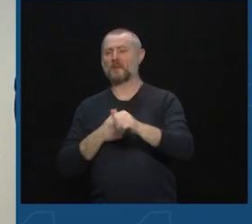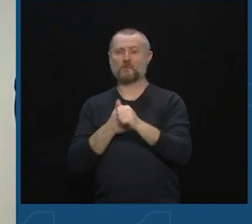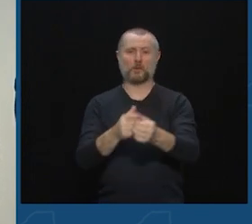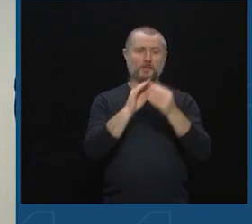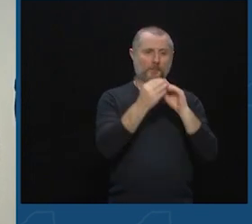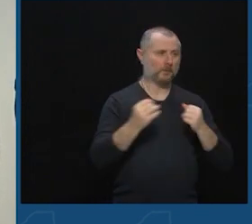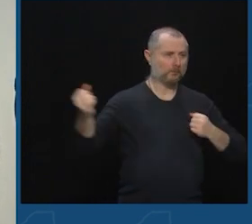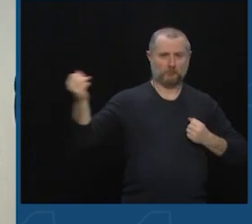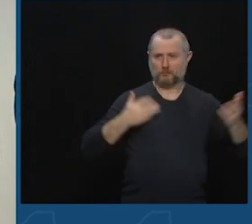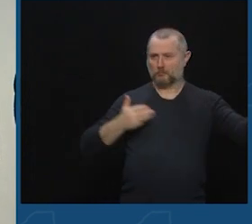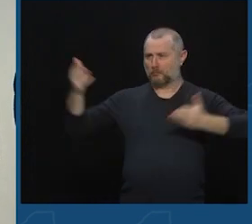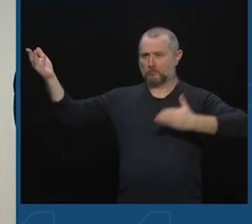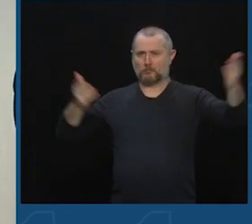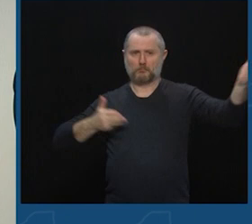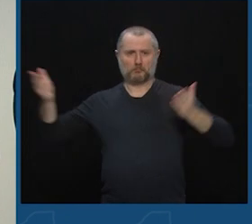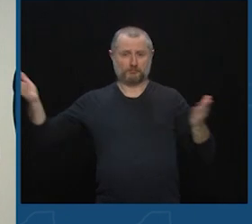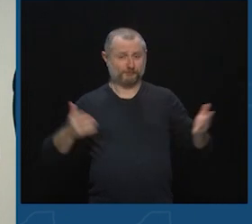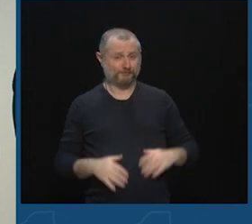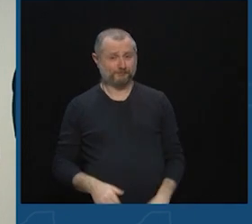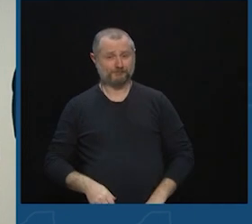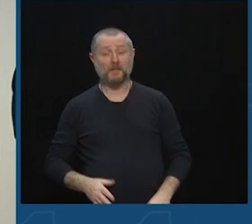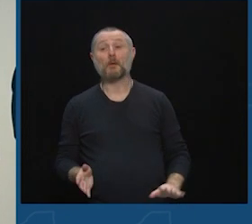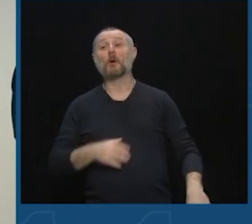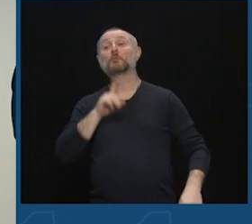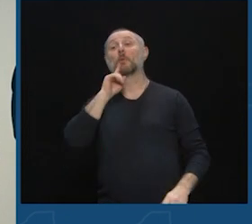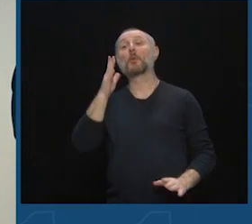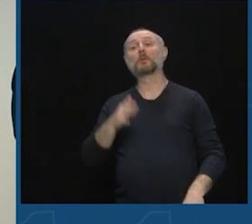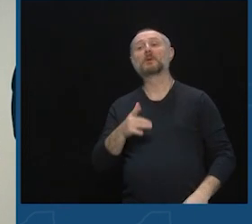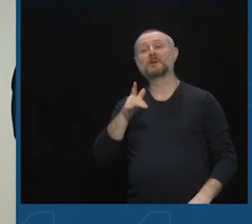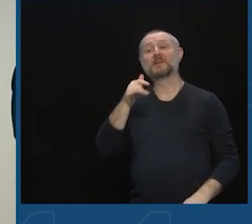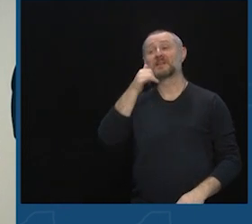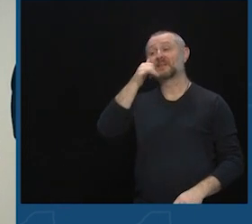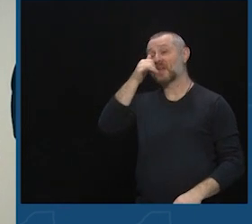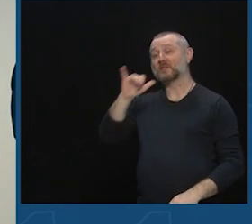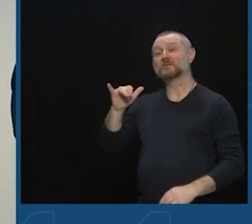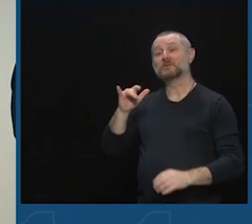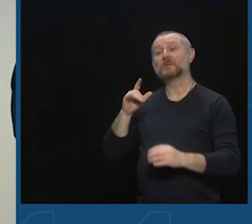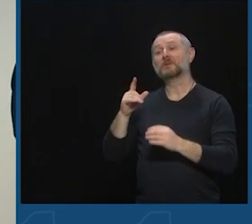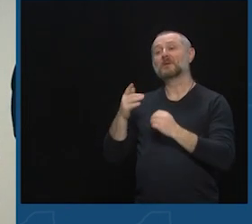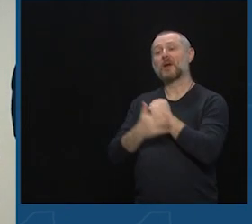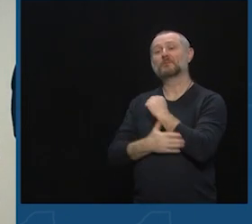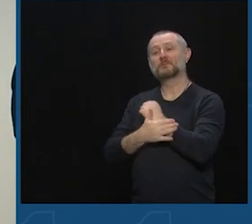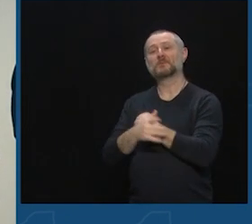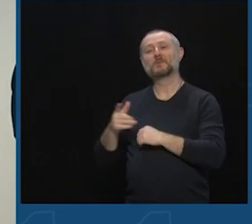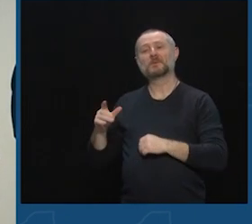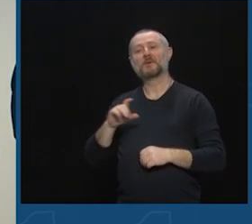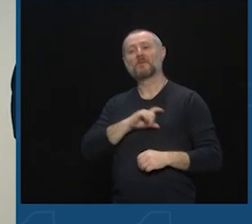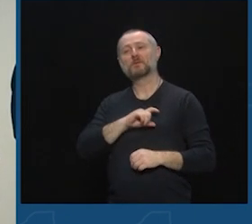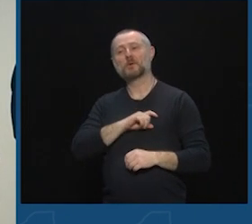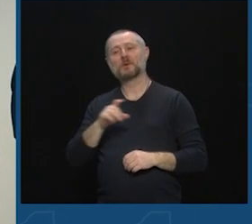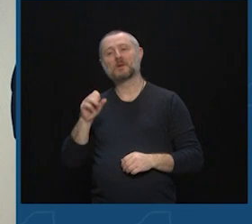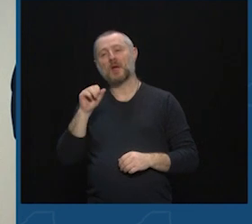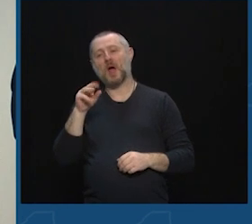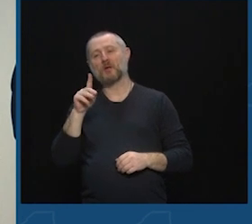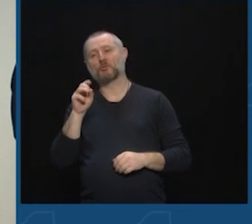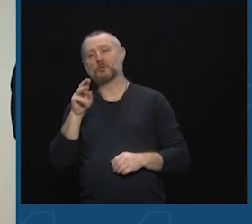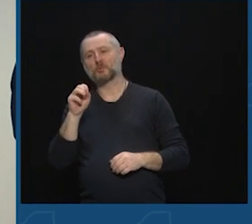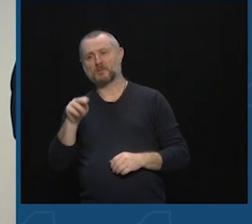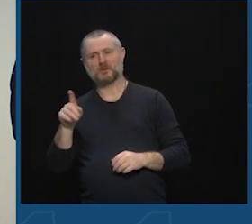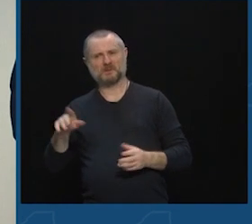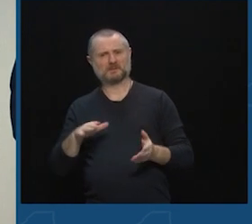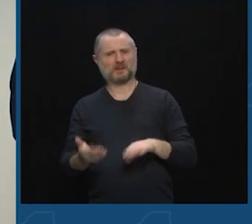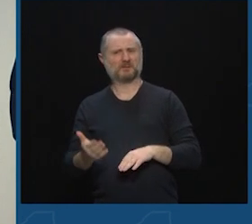Governor, Dutchess County Sheriff Butch Anderson died back in September, and there's an opportunity for you to appoint a new